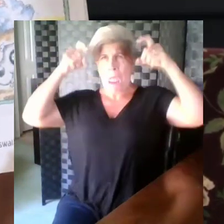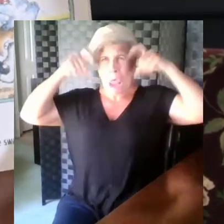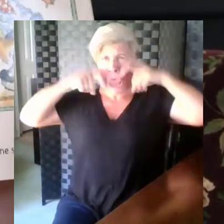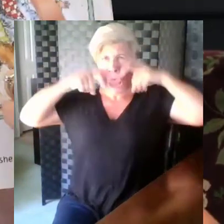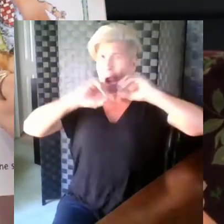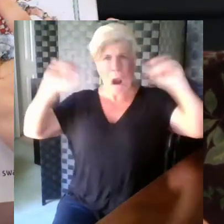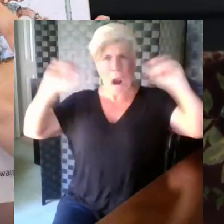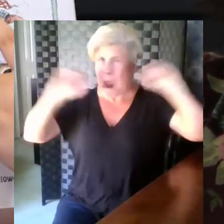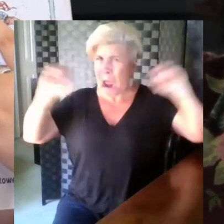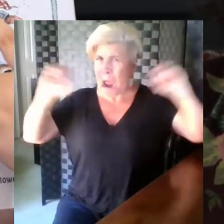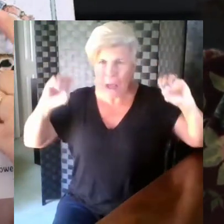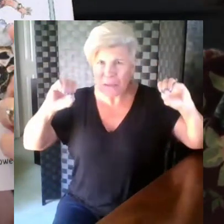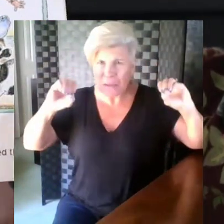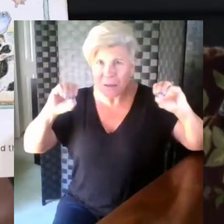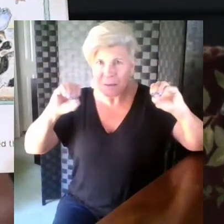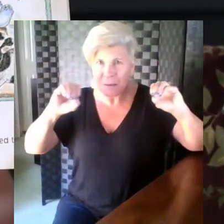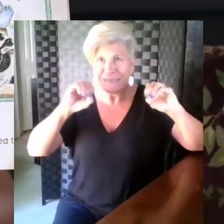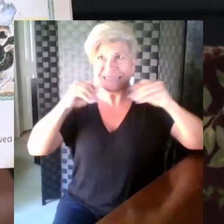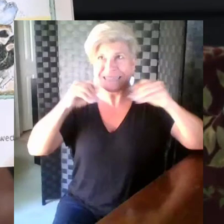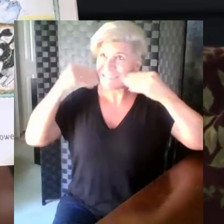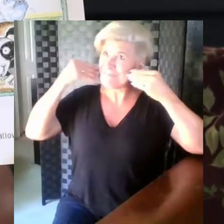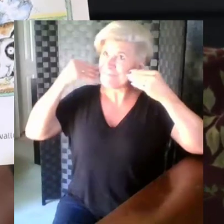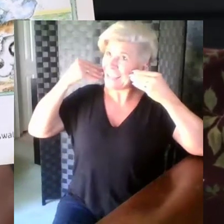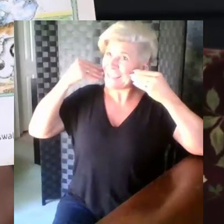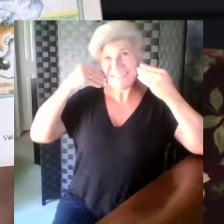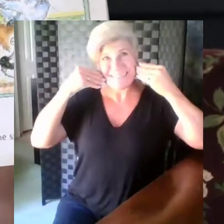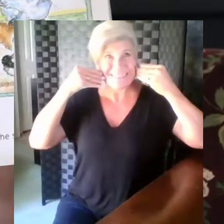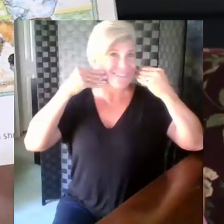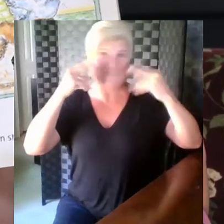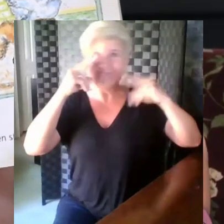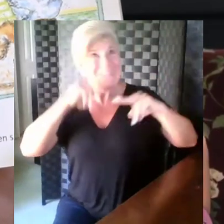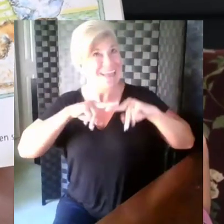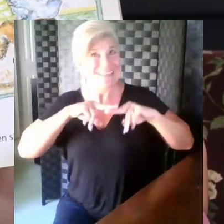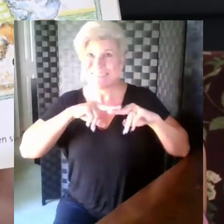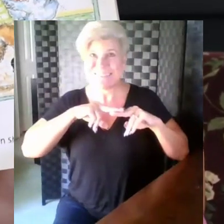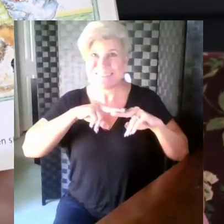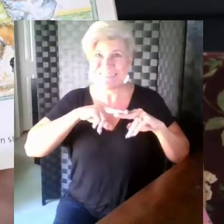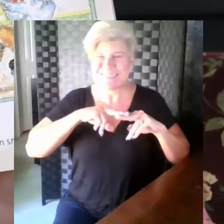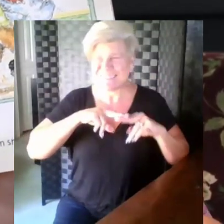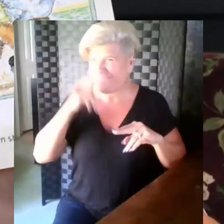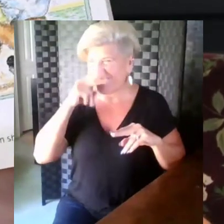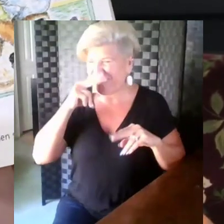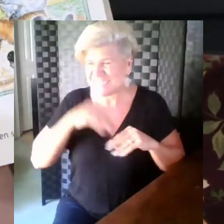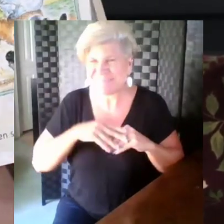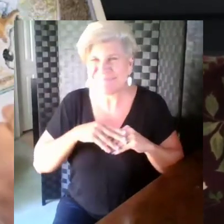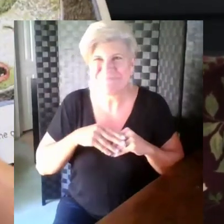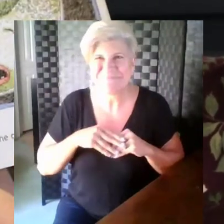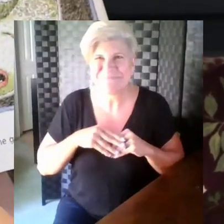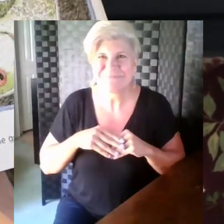in the picture that she's still smiling like she's having a good time. That's pretty funny too.